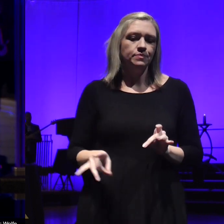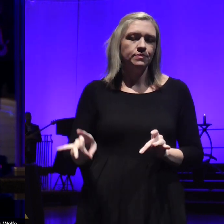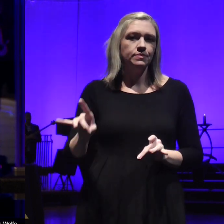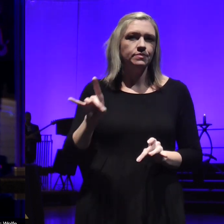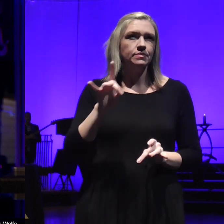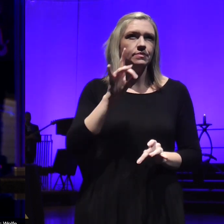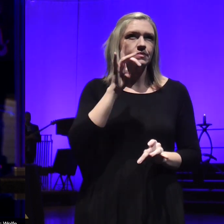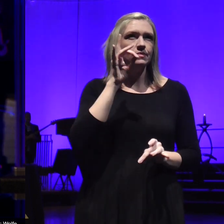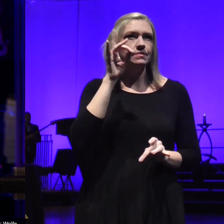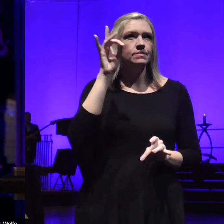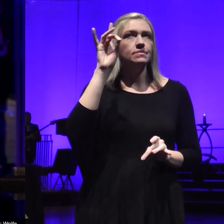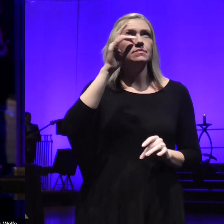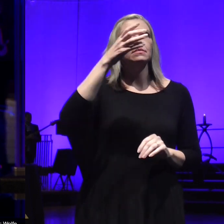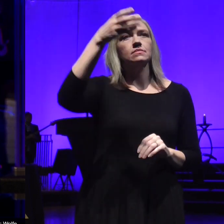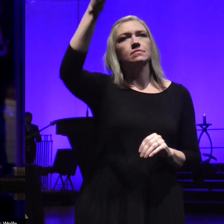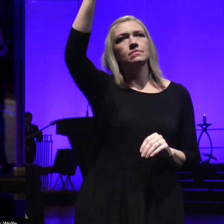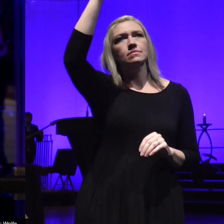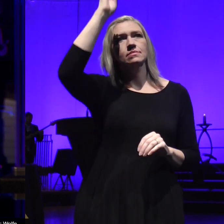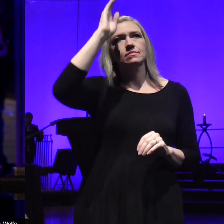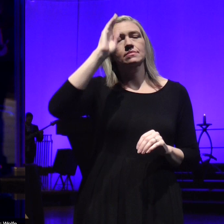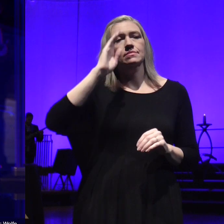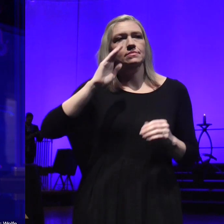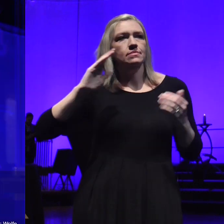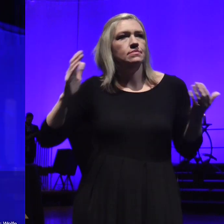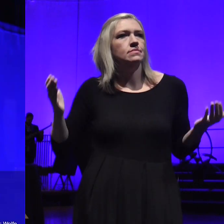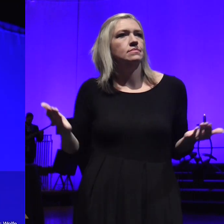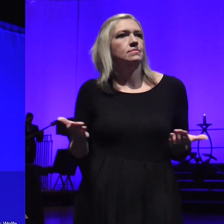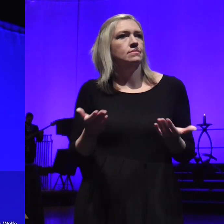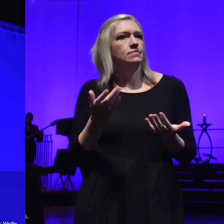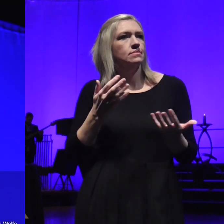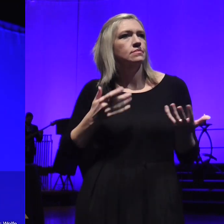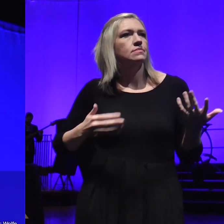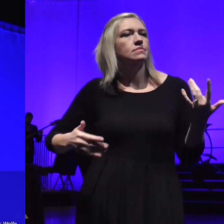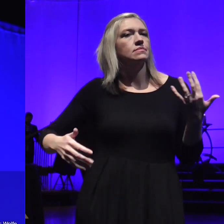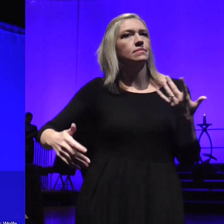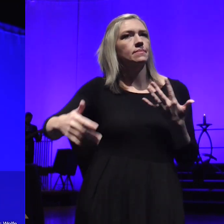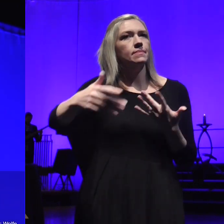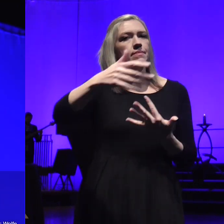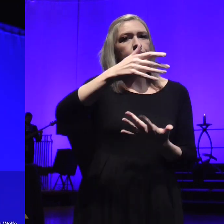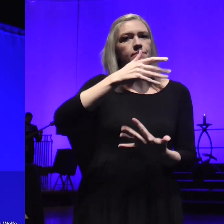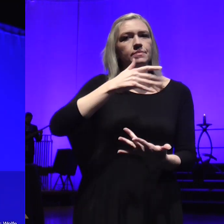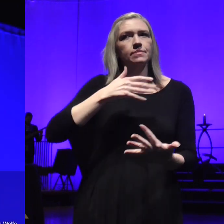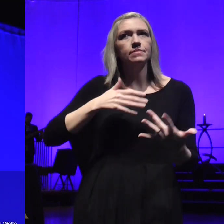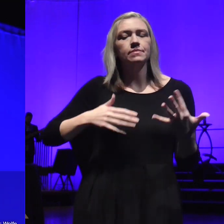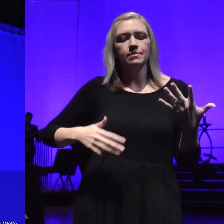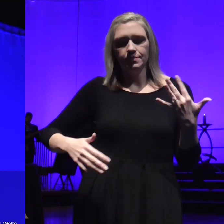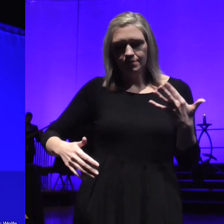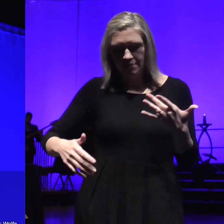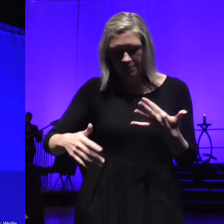Surely the presence of God is in this